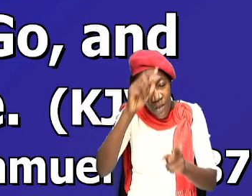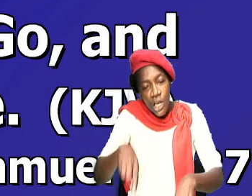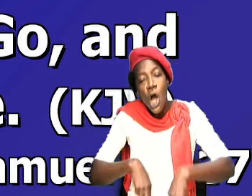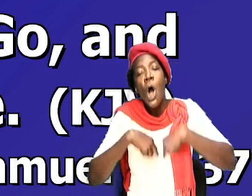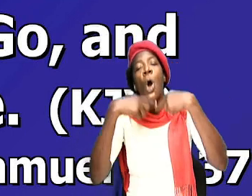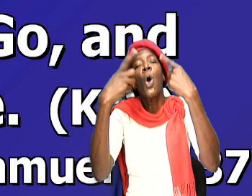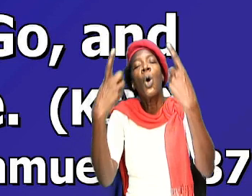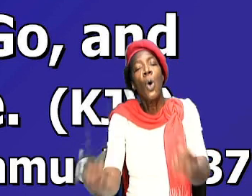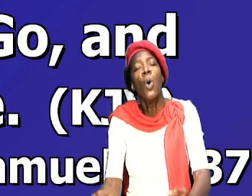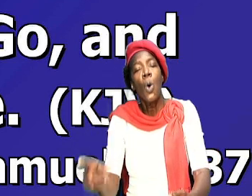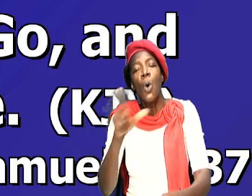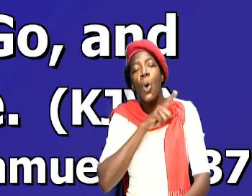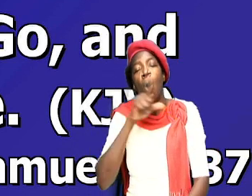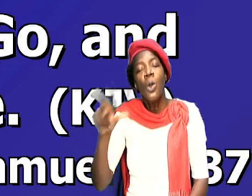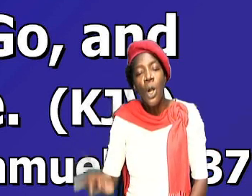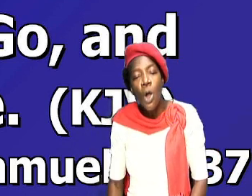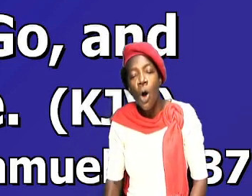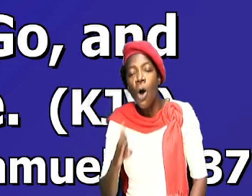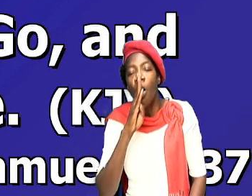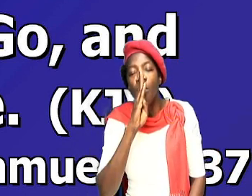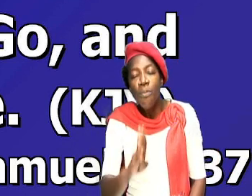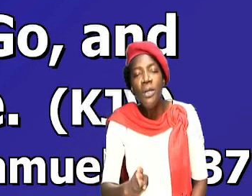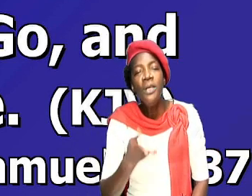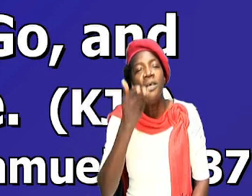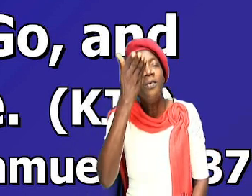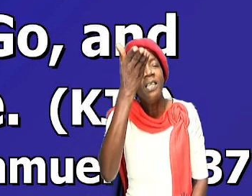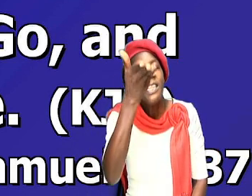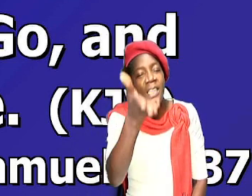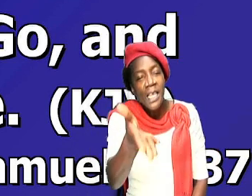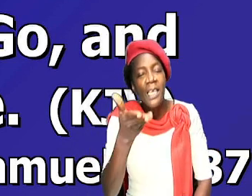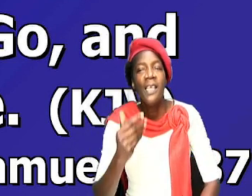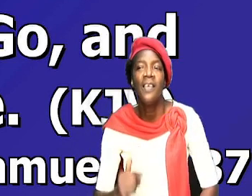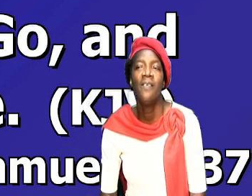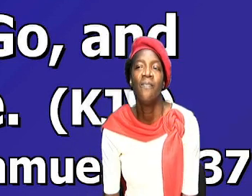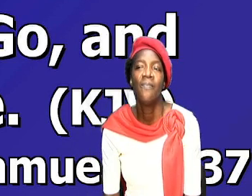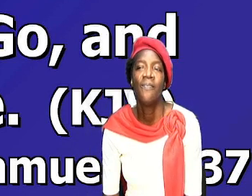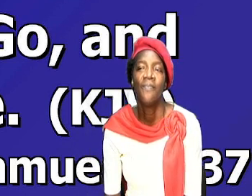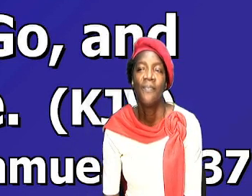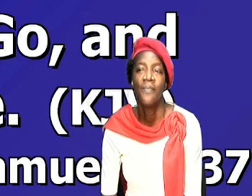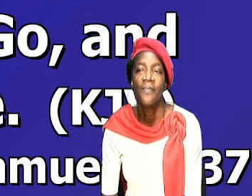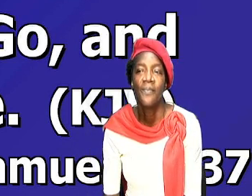be with thee.